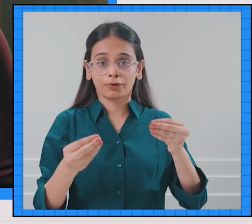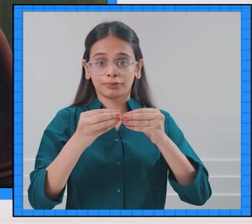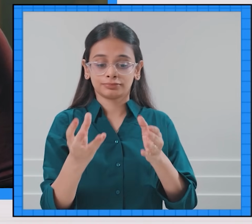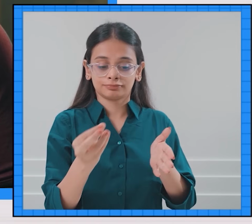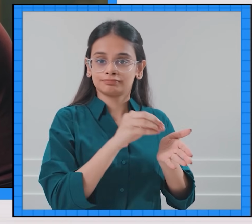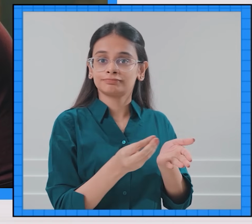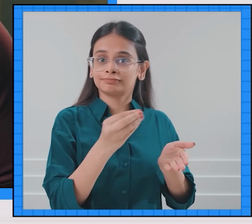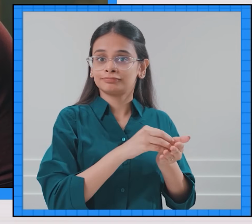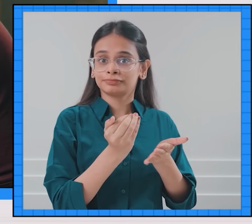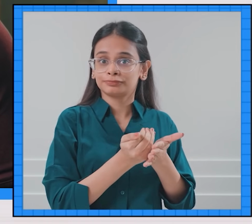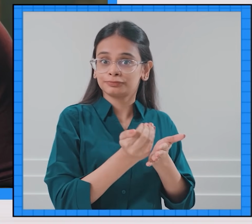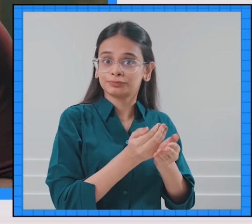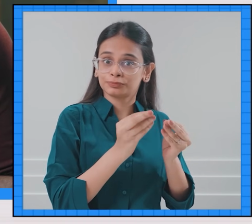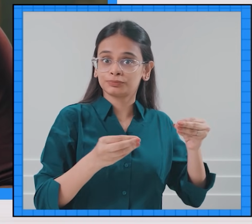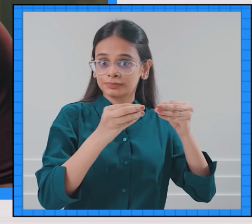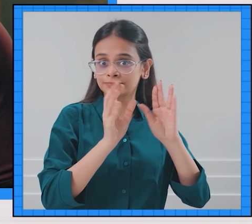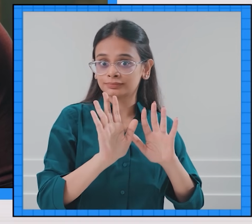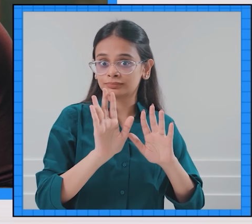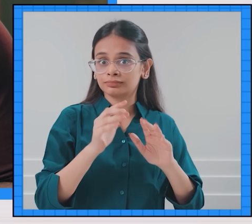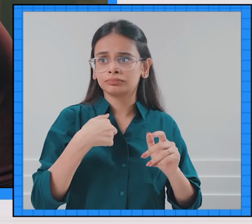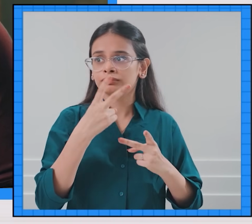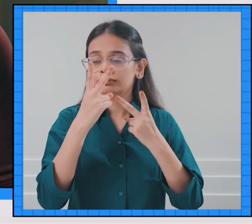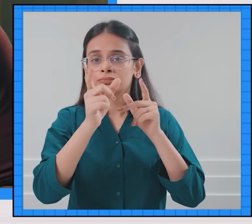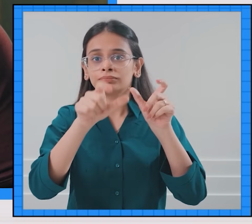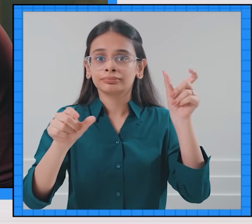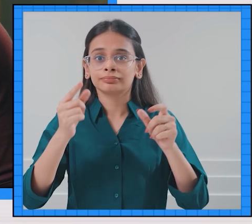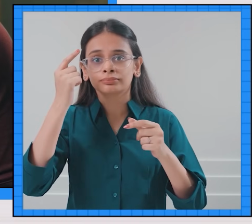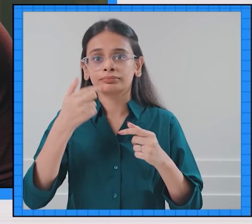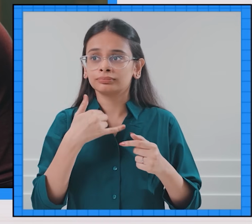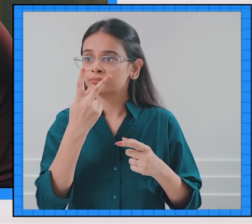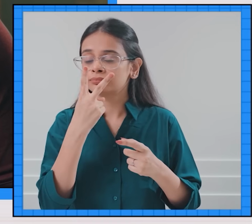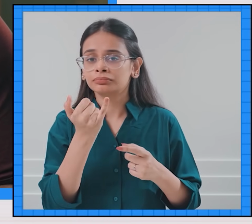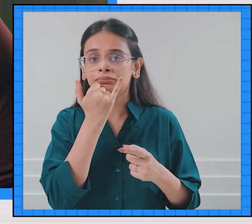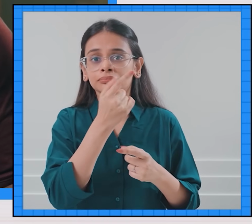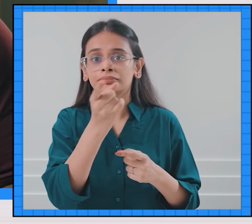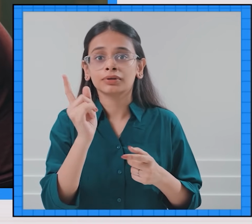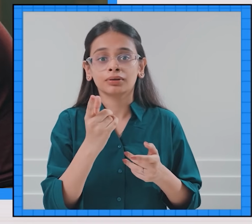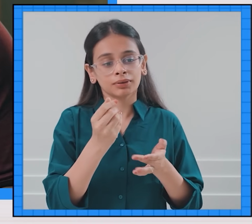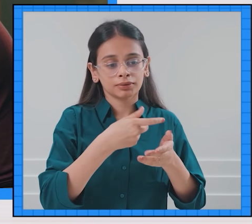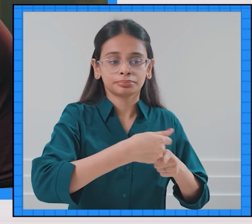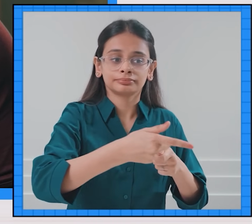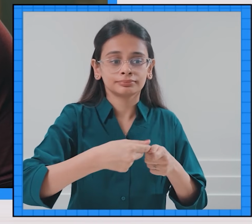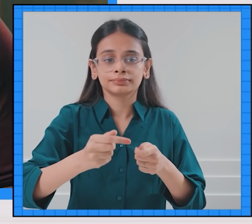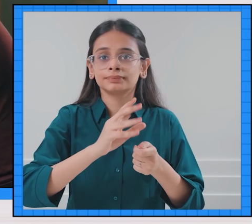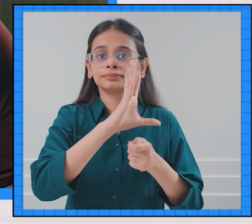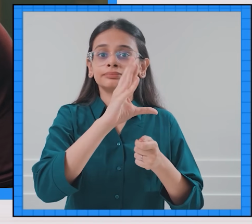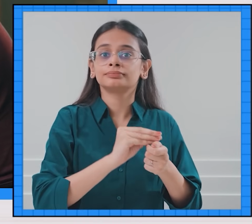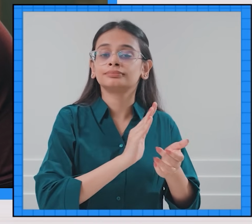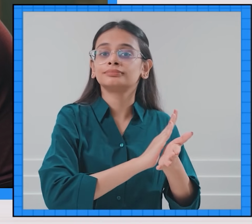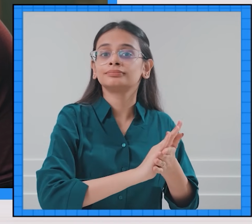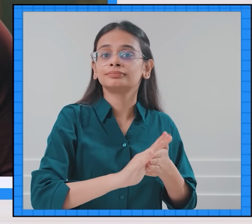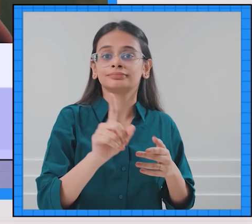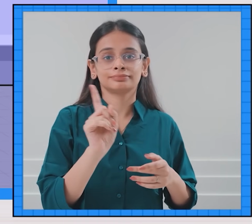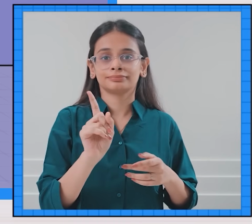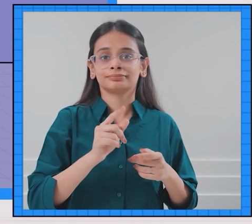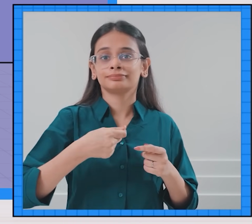common mistake that I've seen people do is with great difficulty they will build their emergency corpus, but they end up utilizing this fund for lifestyle